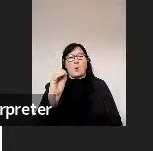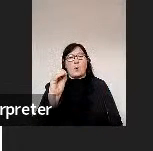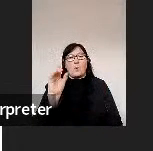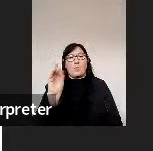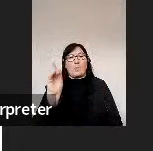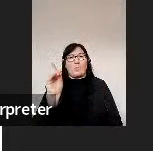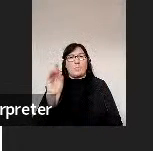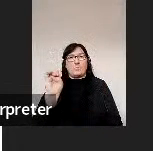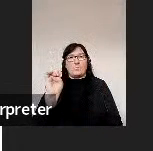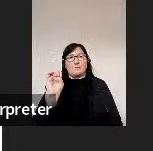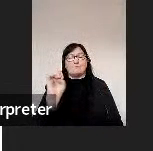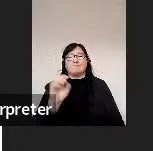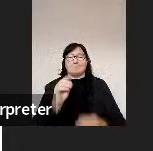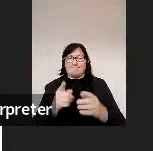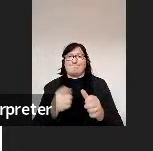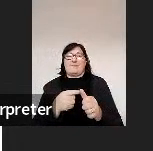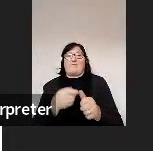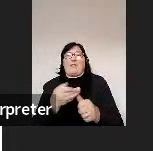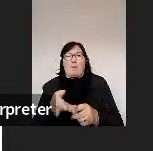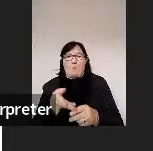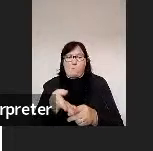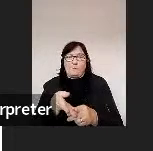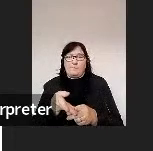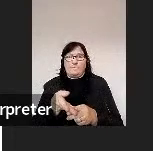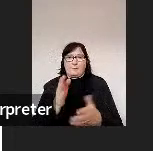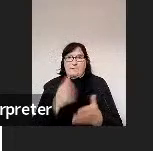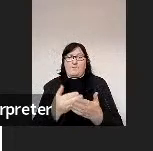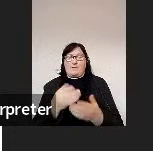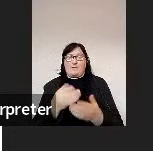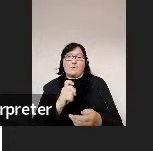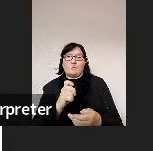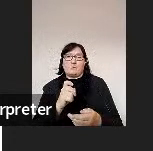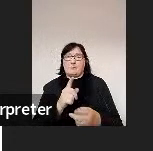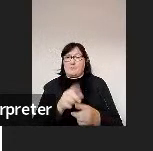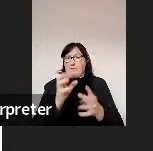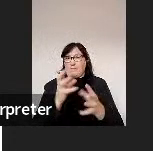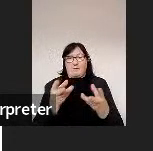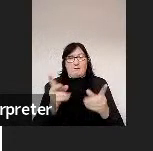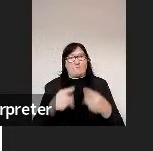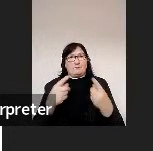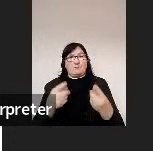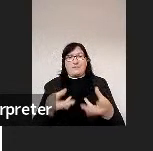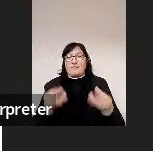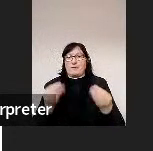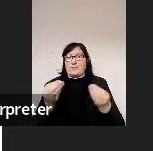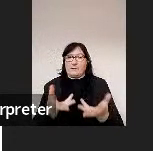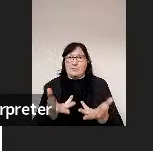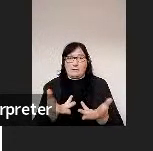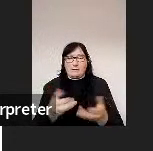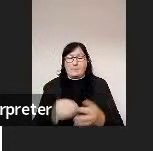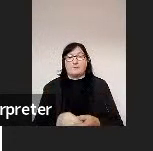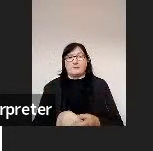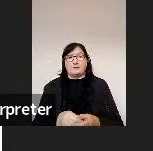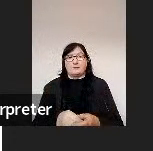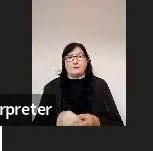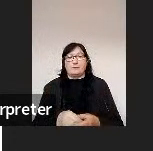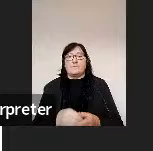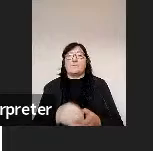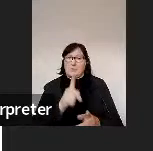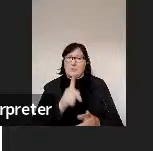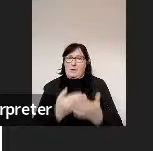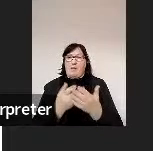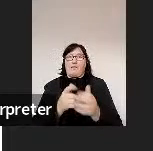to locate and find your customs code, ensure that you follow the match